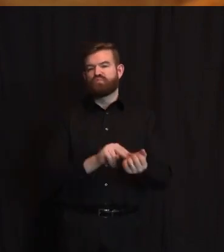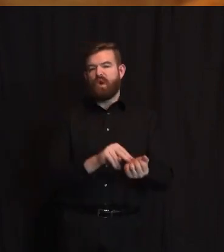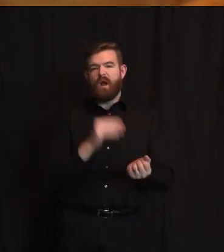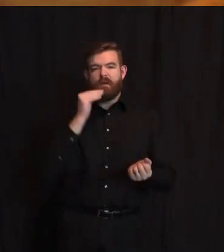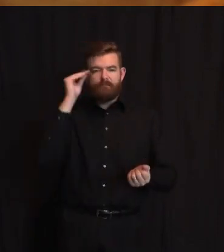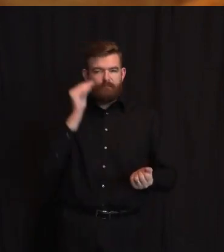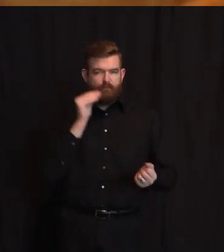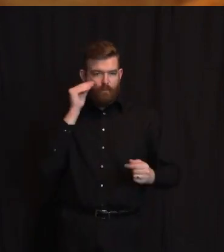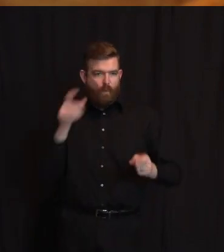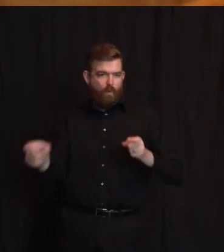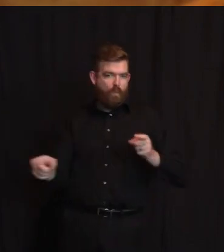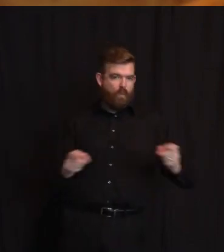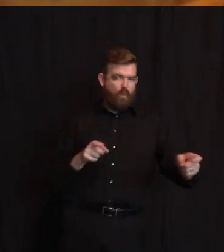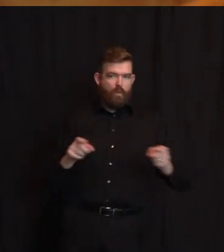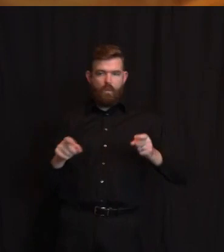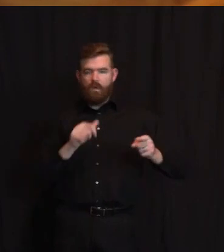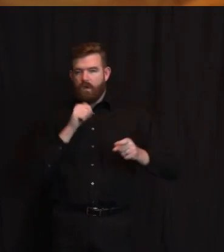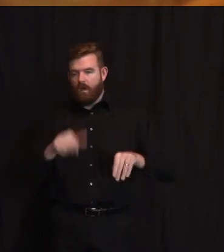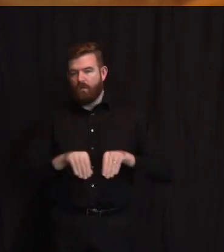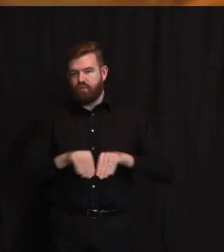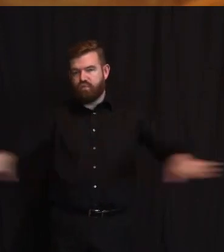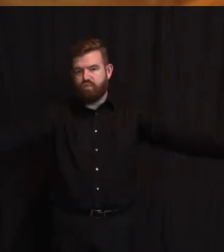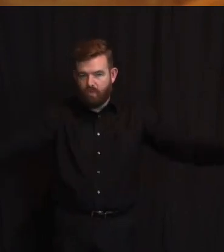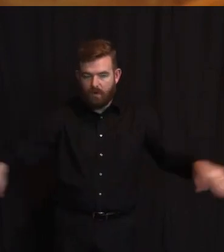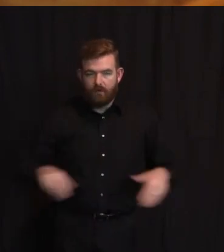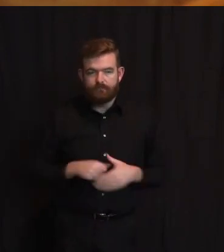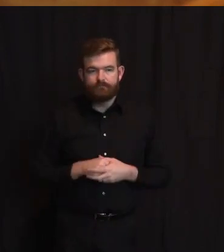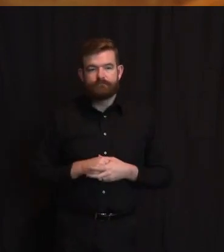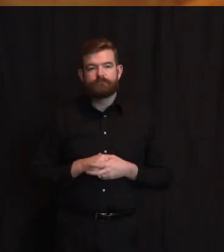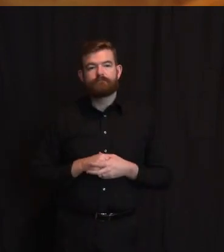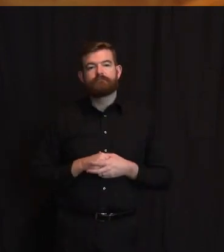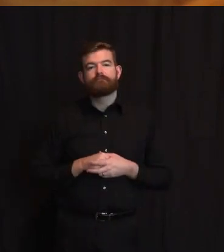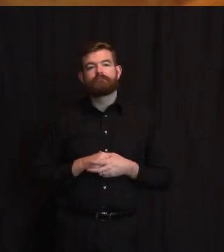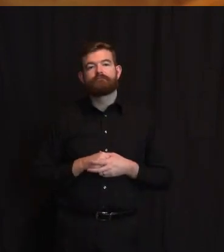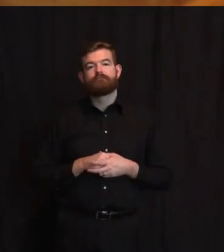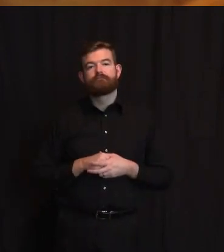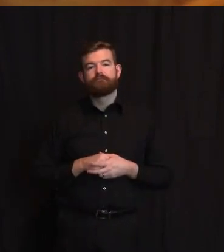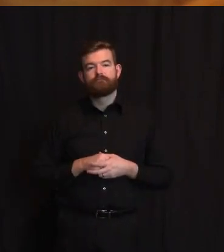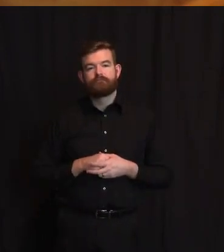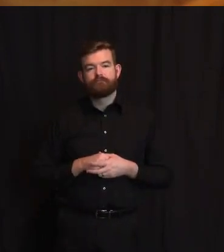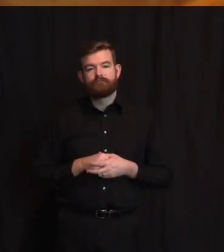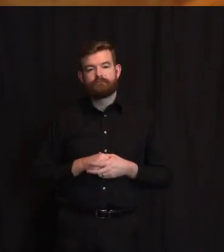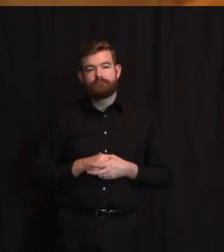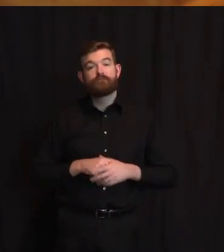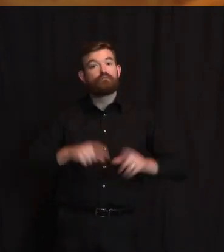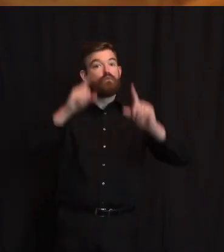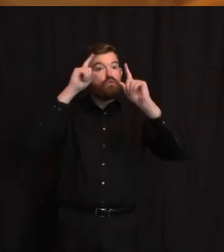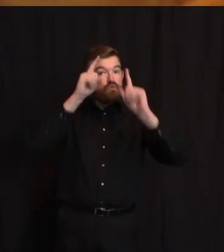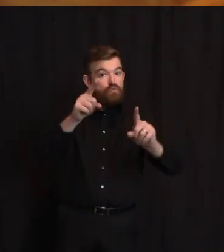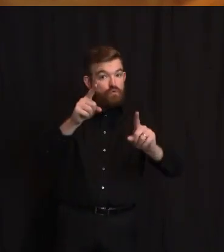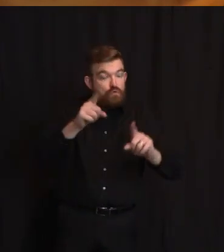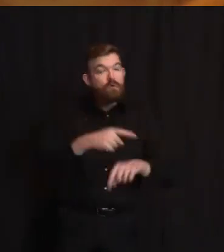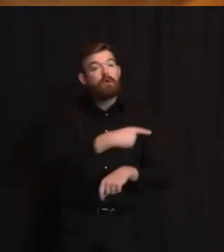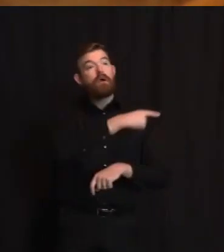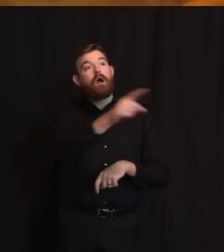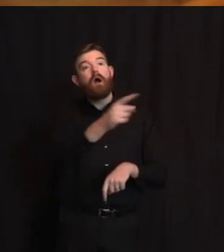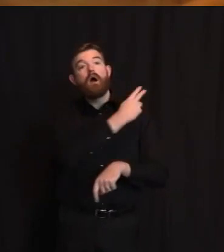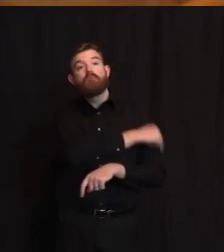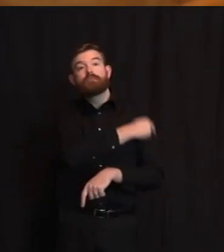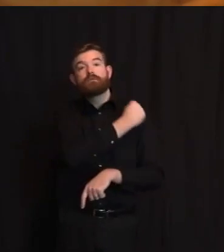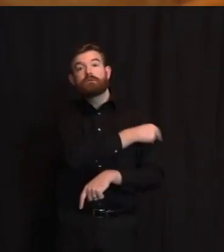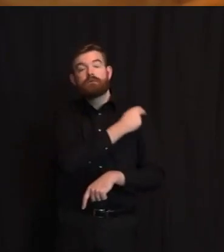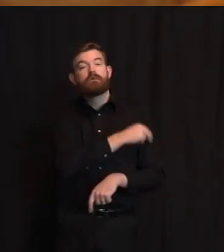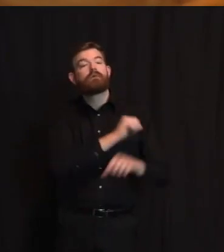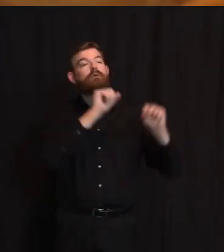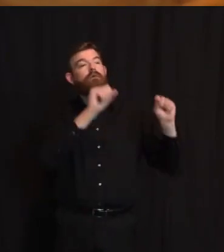beds in the northern and central part of the state so that hospitals can safely transfer their nursing home